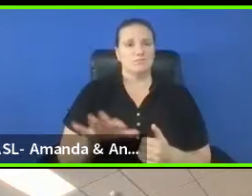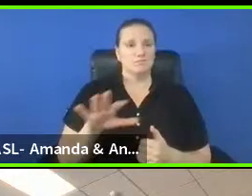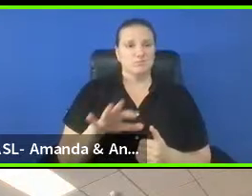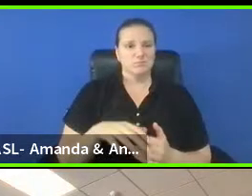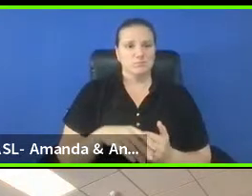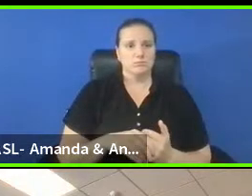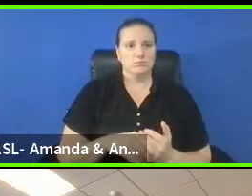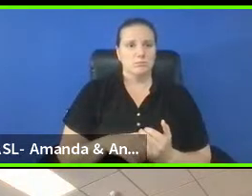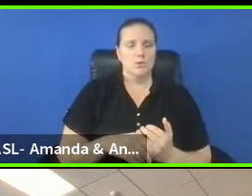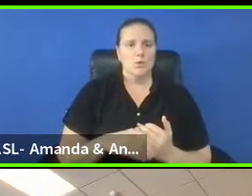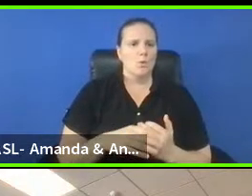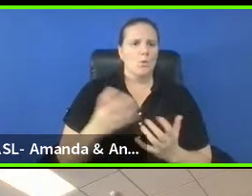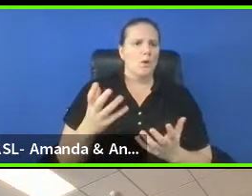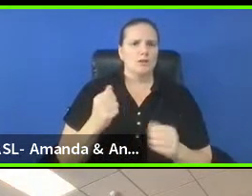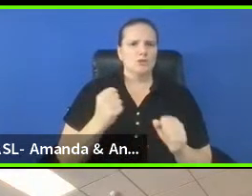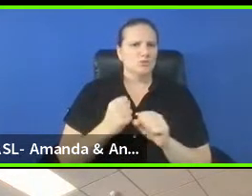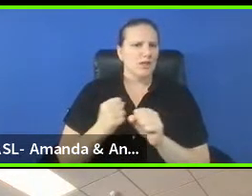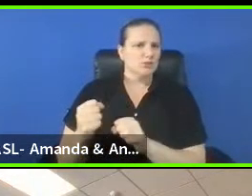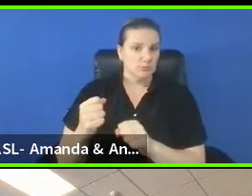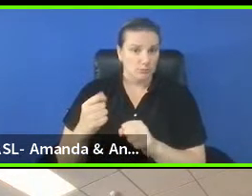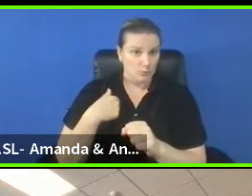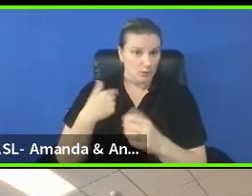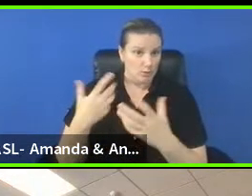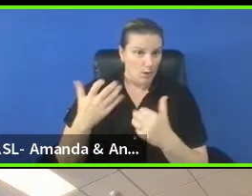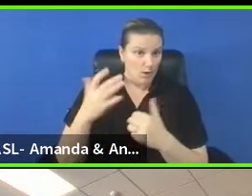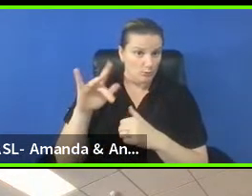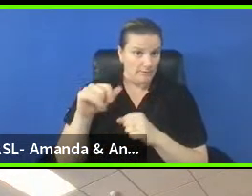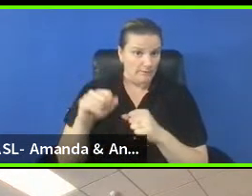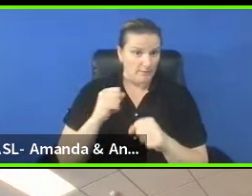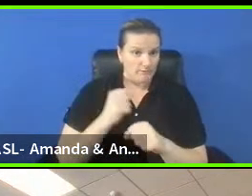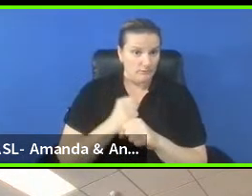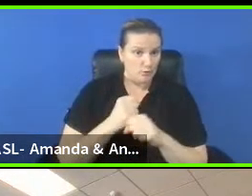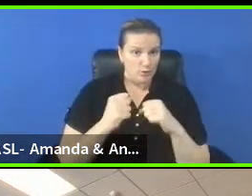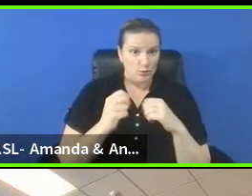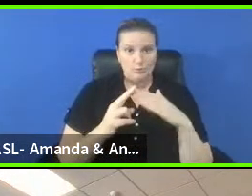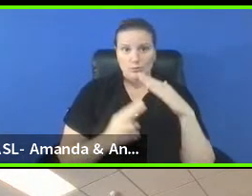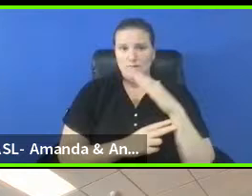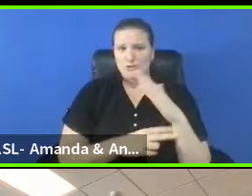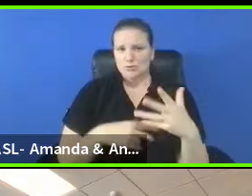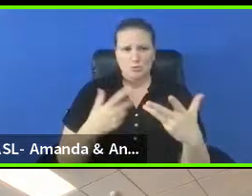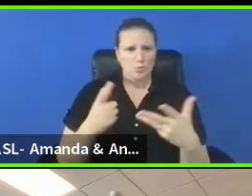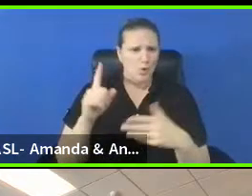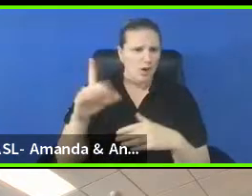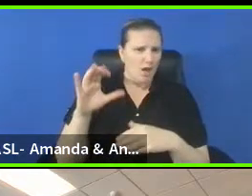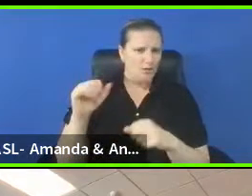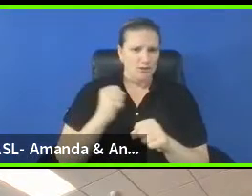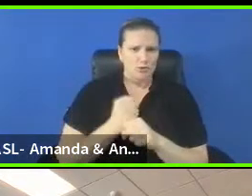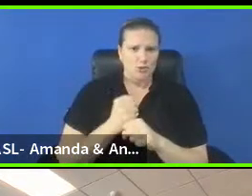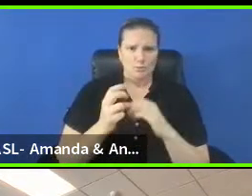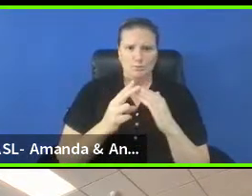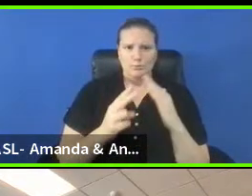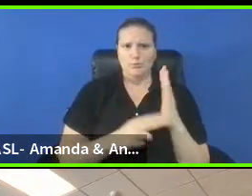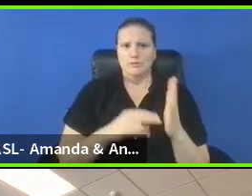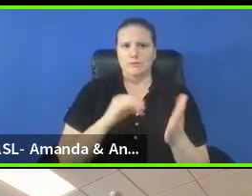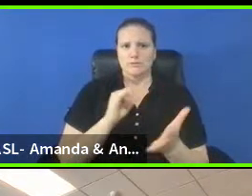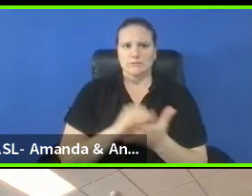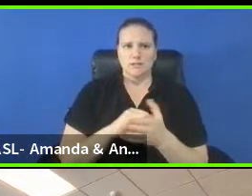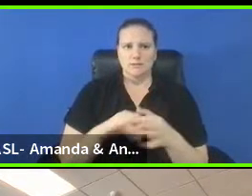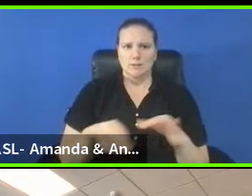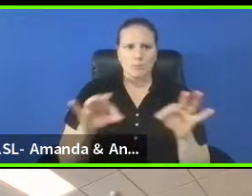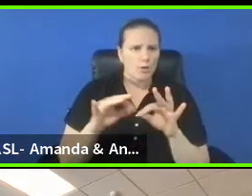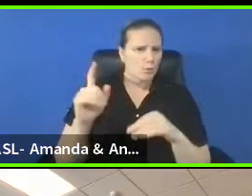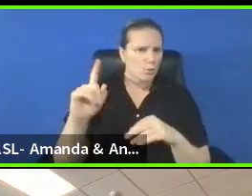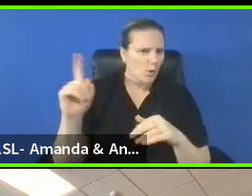What is the strategy? Are we aiming for a 25-year bridge or a 100-year bridge? Because I think that's a really important factor in terms of where we